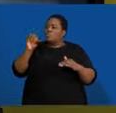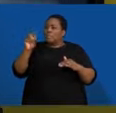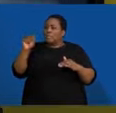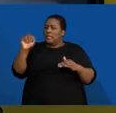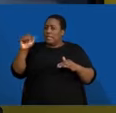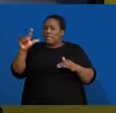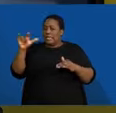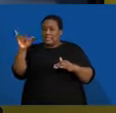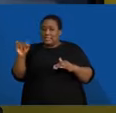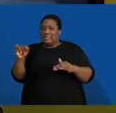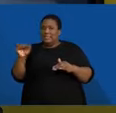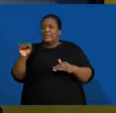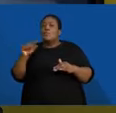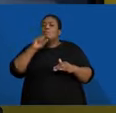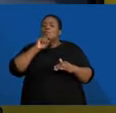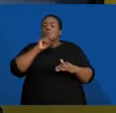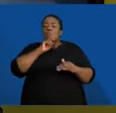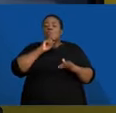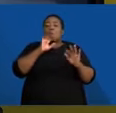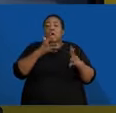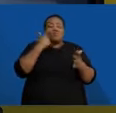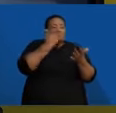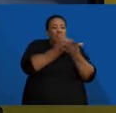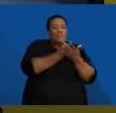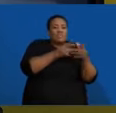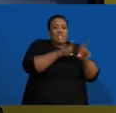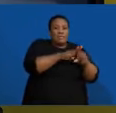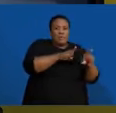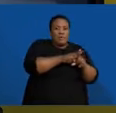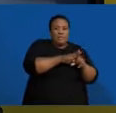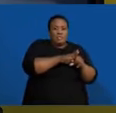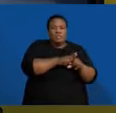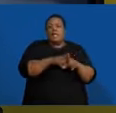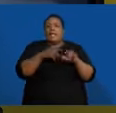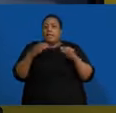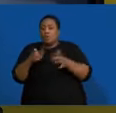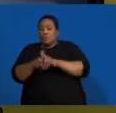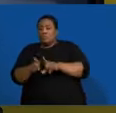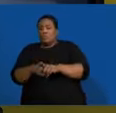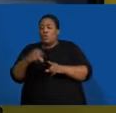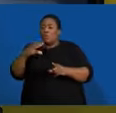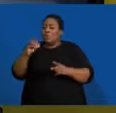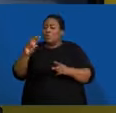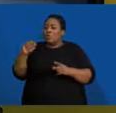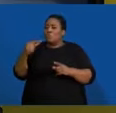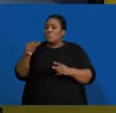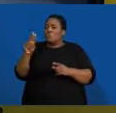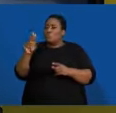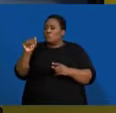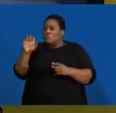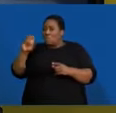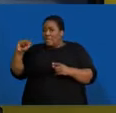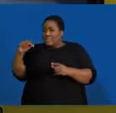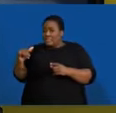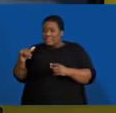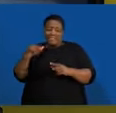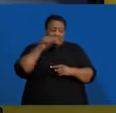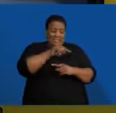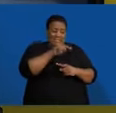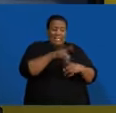There is a difference, grade 12s, between similarity and congruency. Remember, similarity is things that are